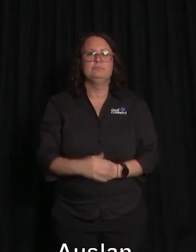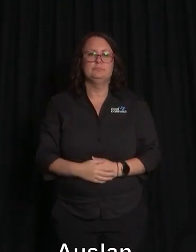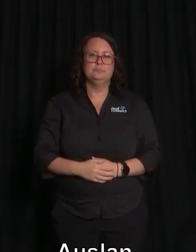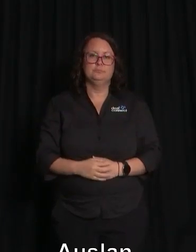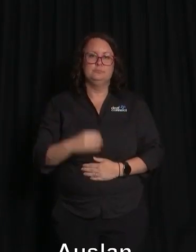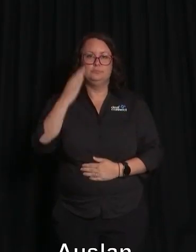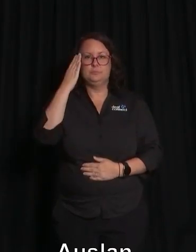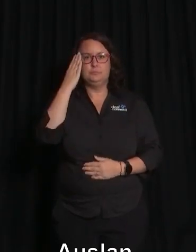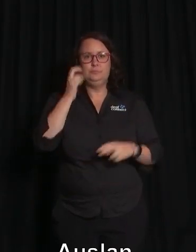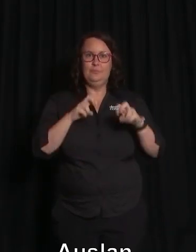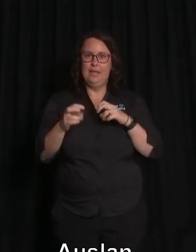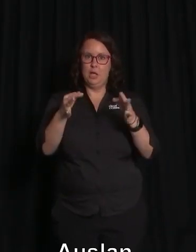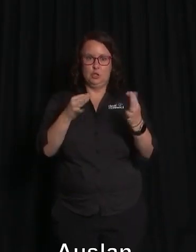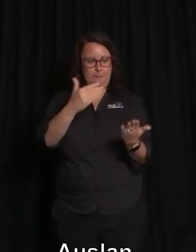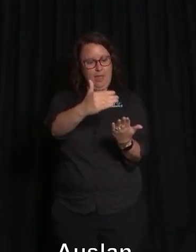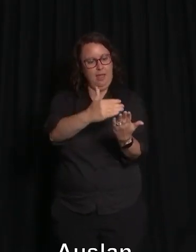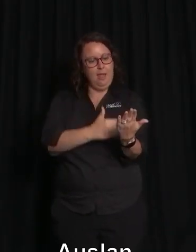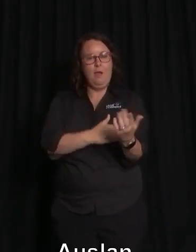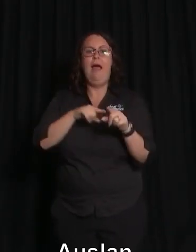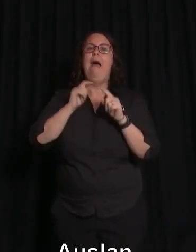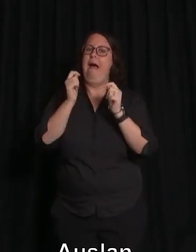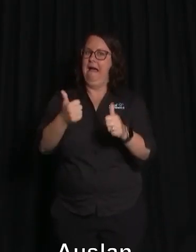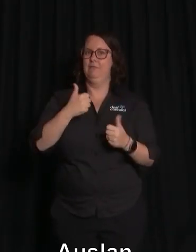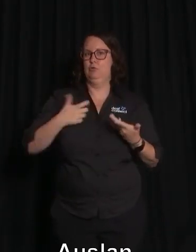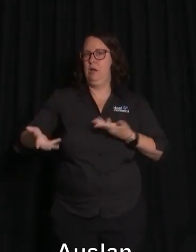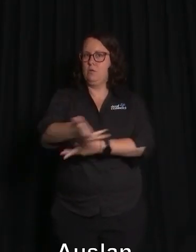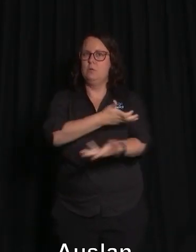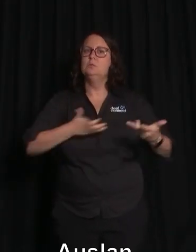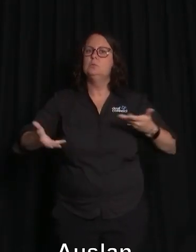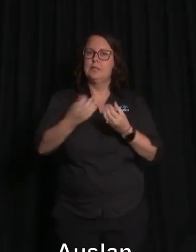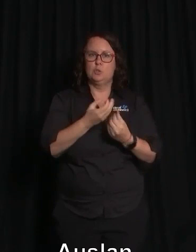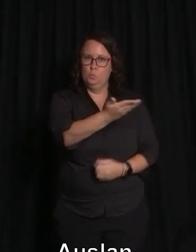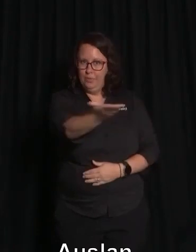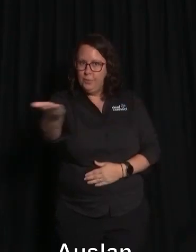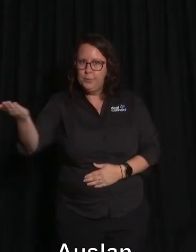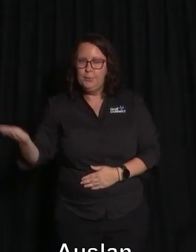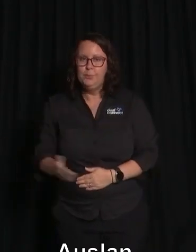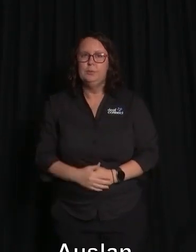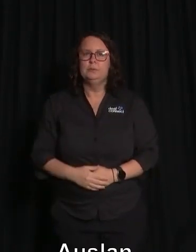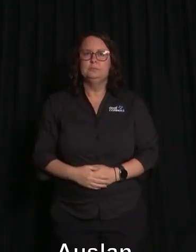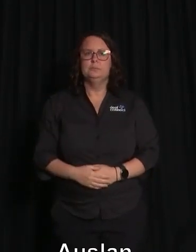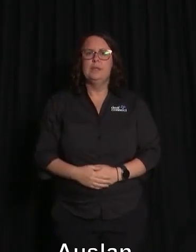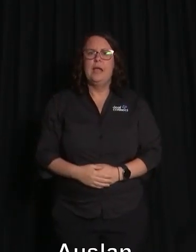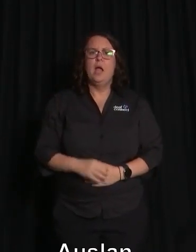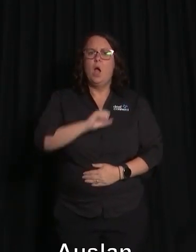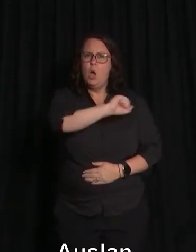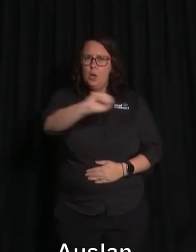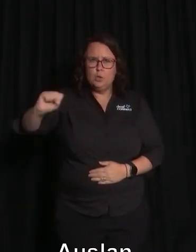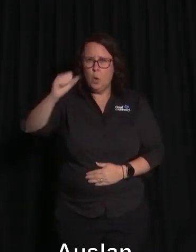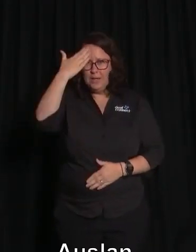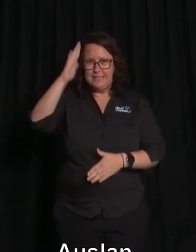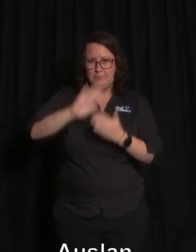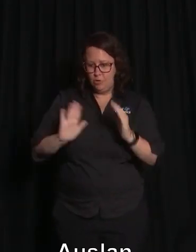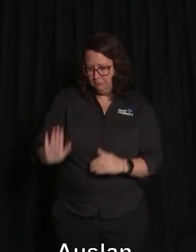The action plan will be informed by the national consultation I mentioned before. The lived experiences of